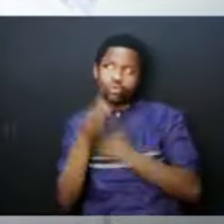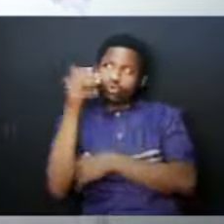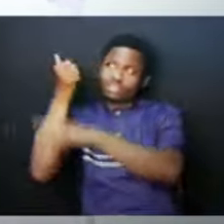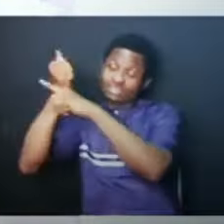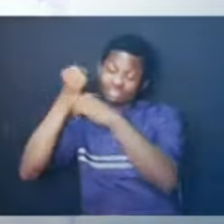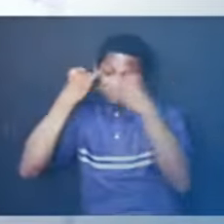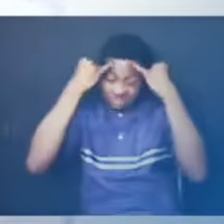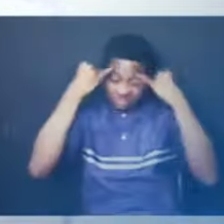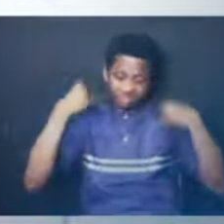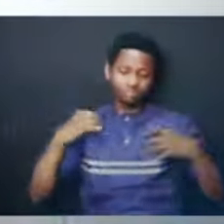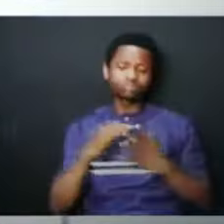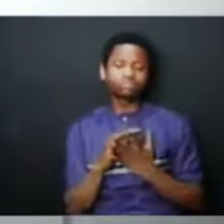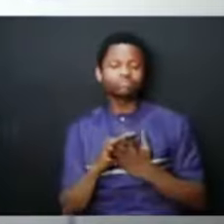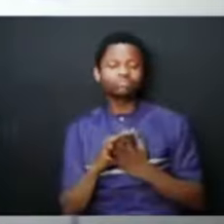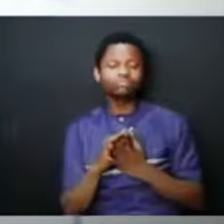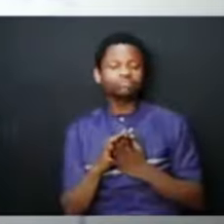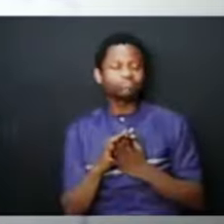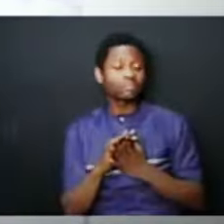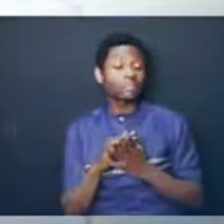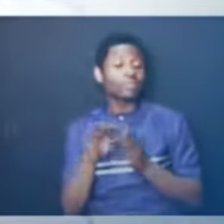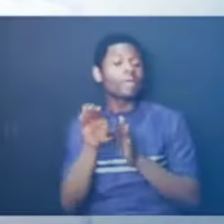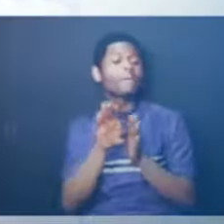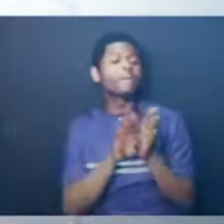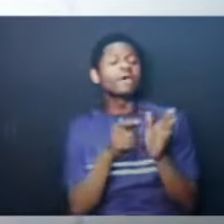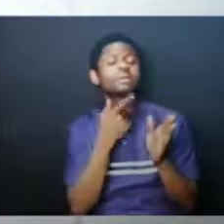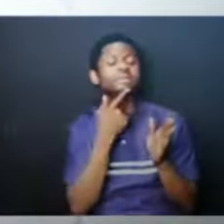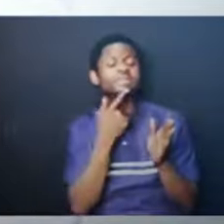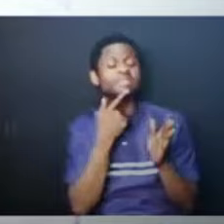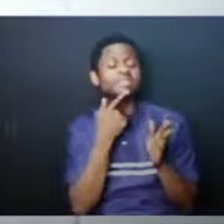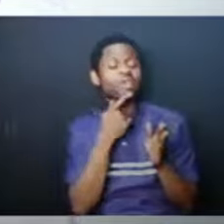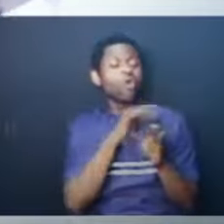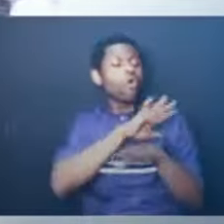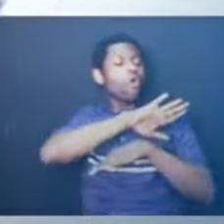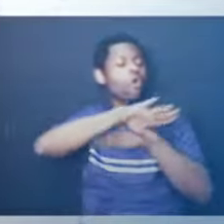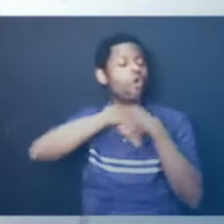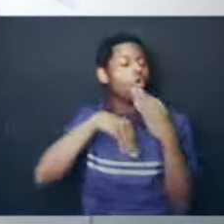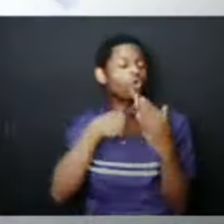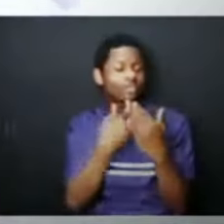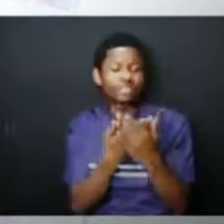The Bible says that nothing in all creation is hidden from His